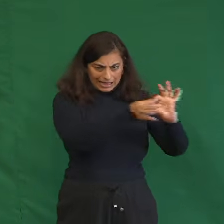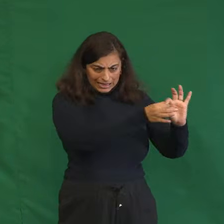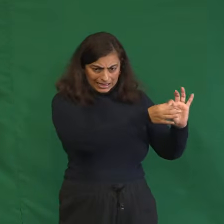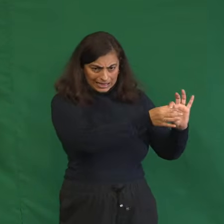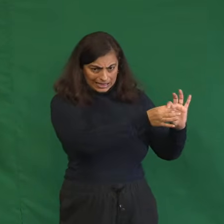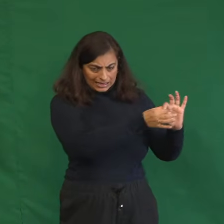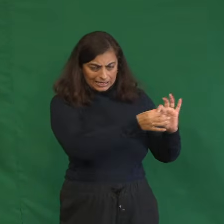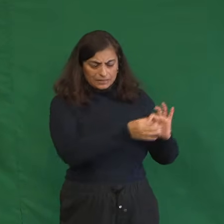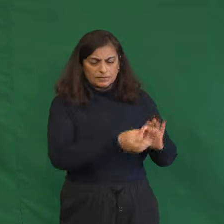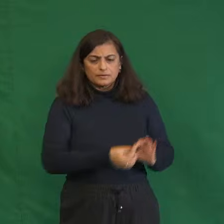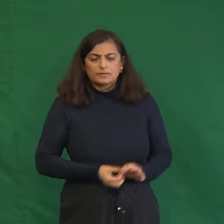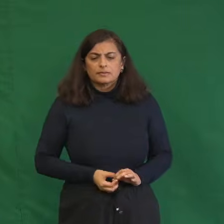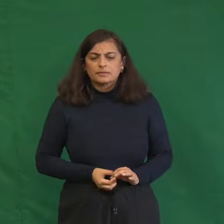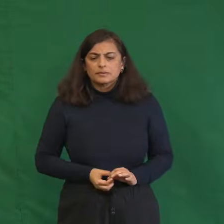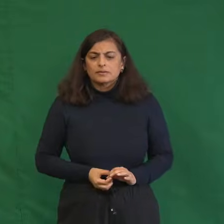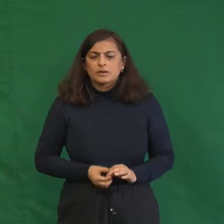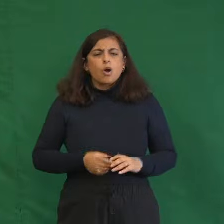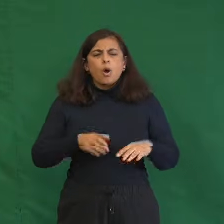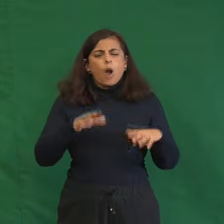the LMS itself?